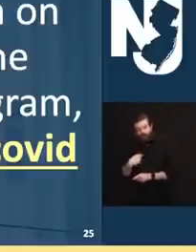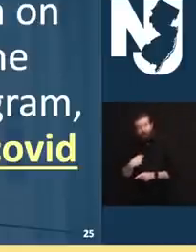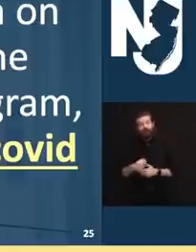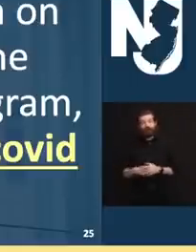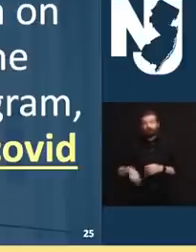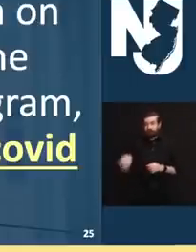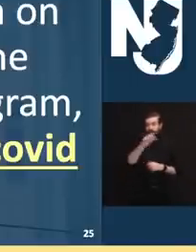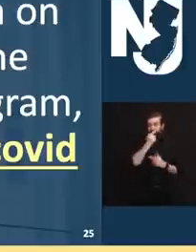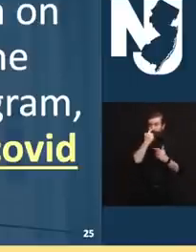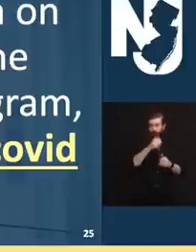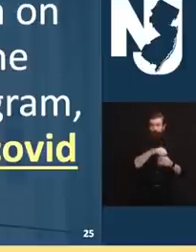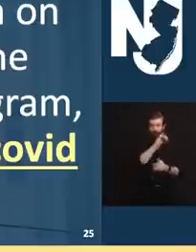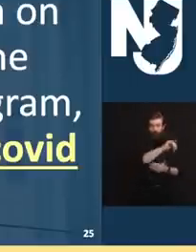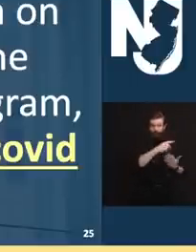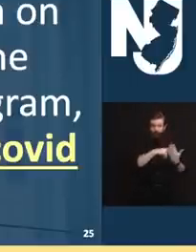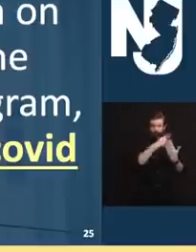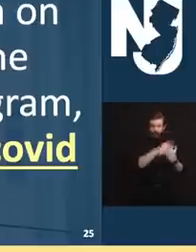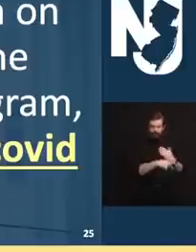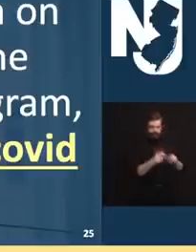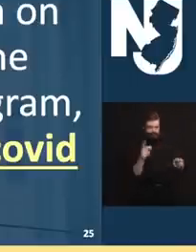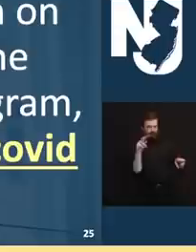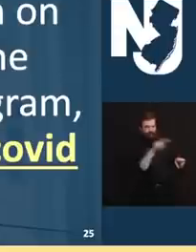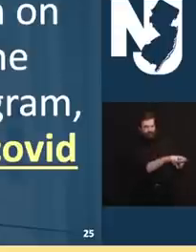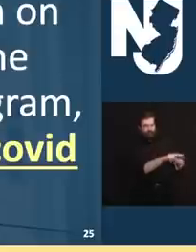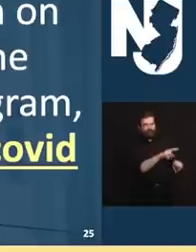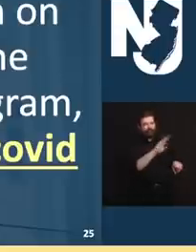visit that website,